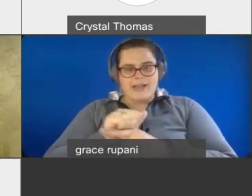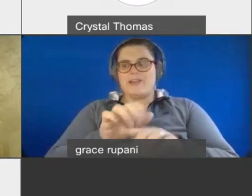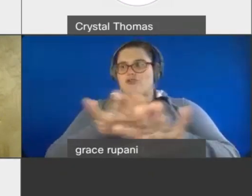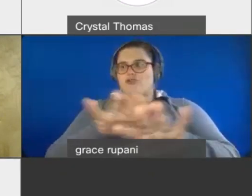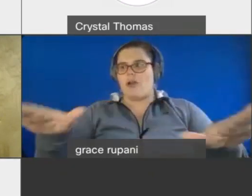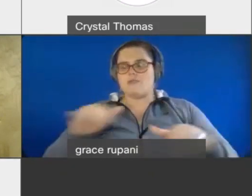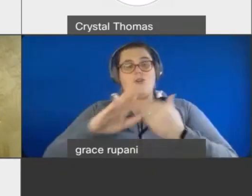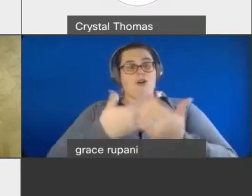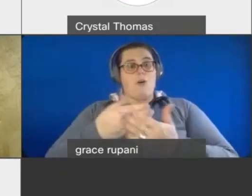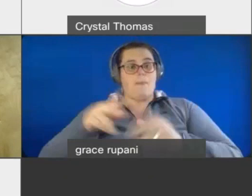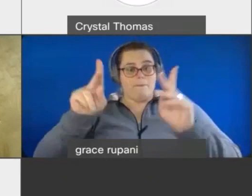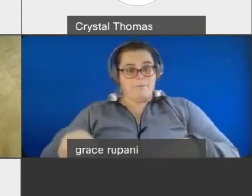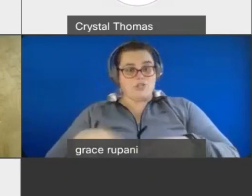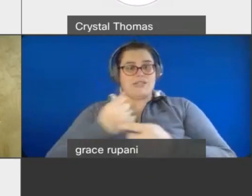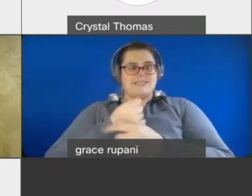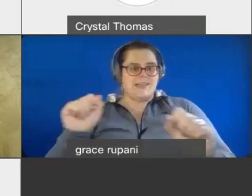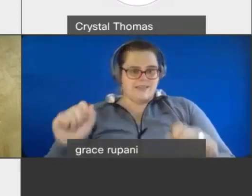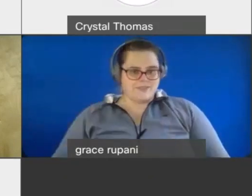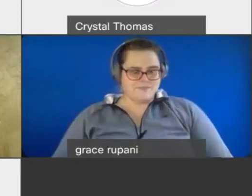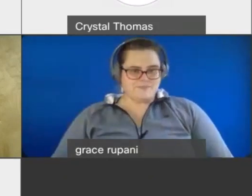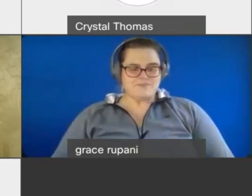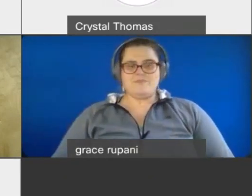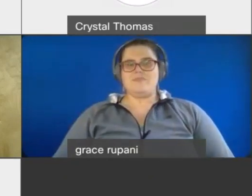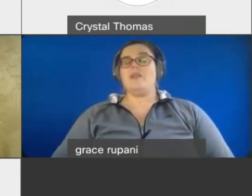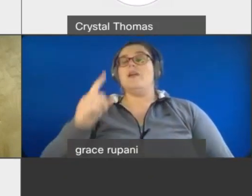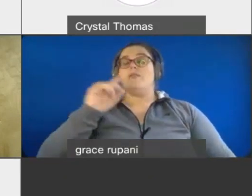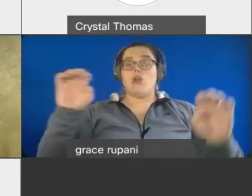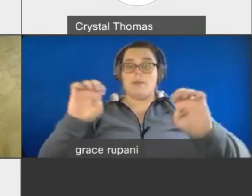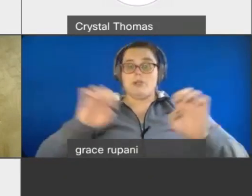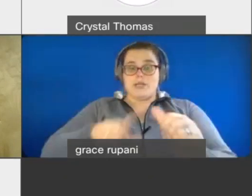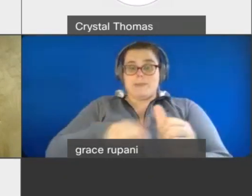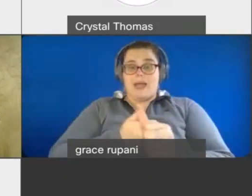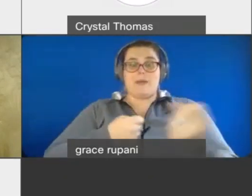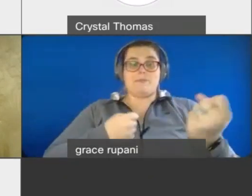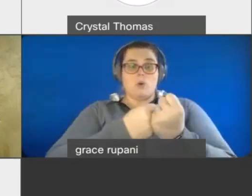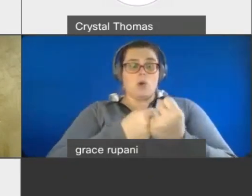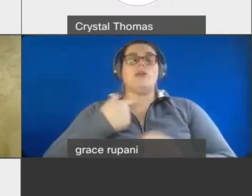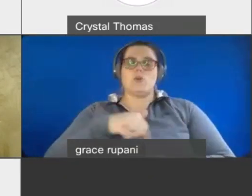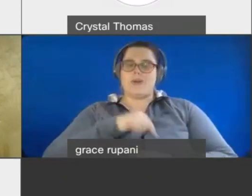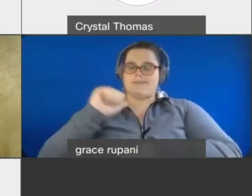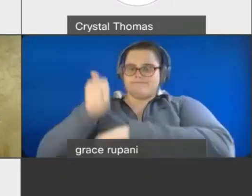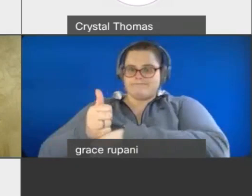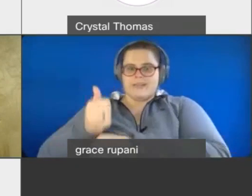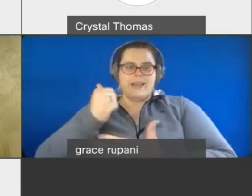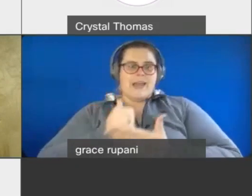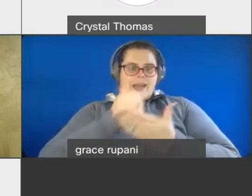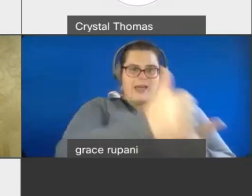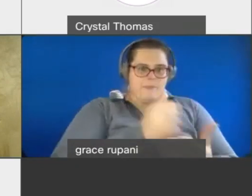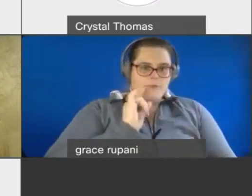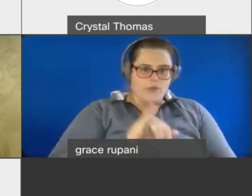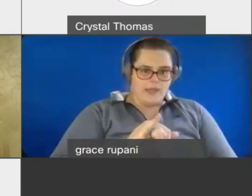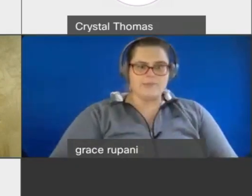saved, helped for emergency backup support. Upper management training and relationship with